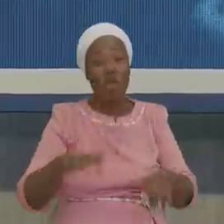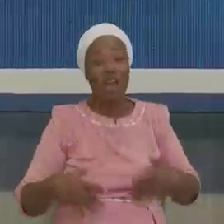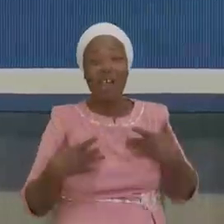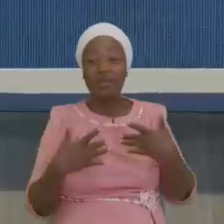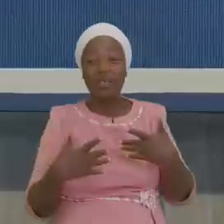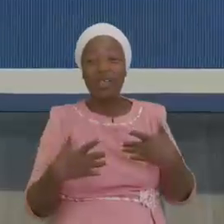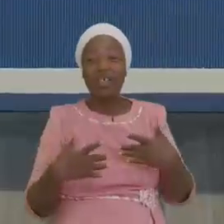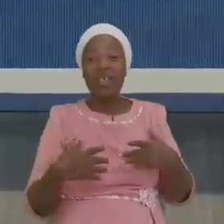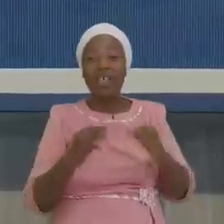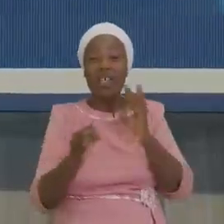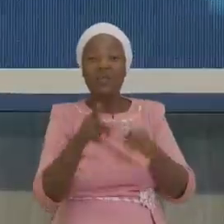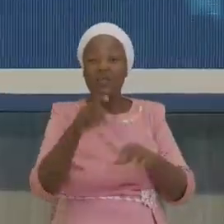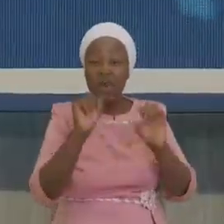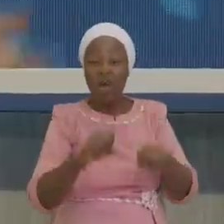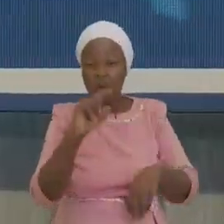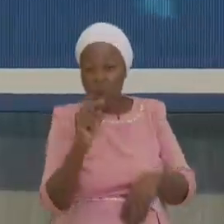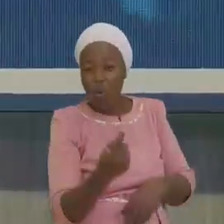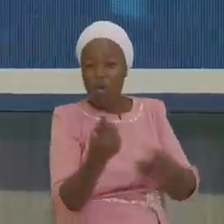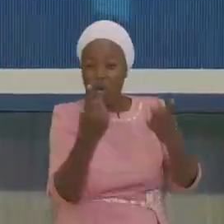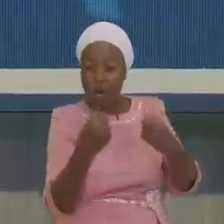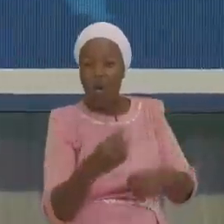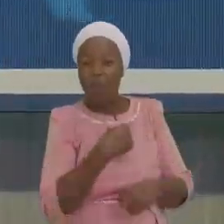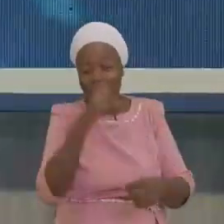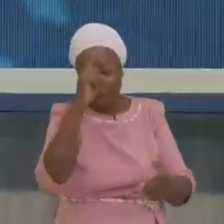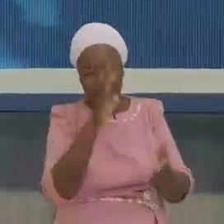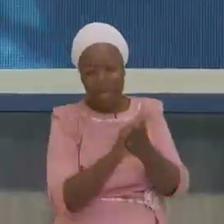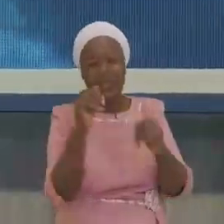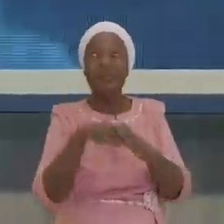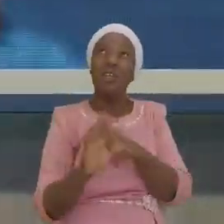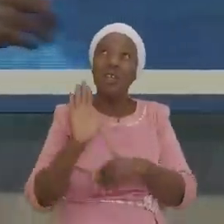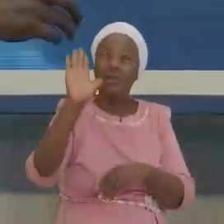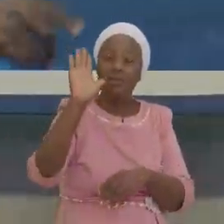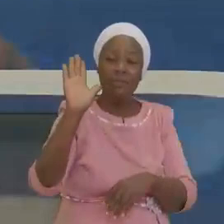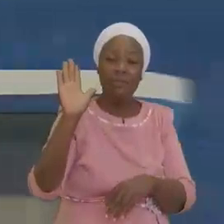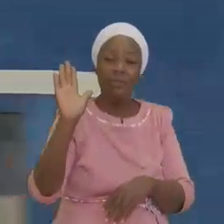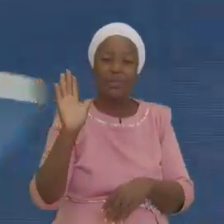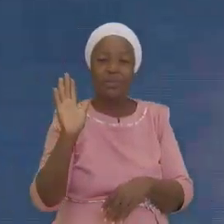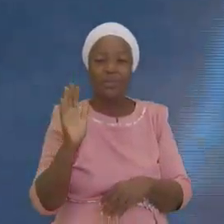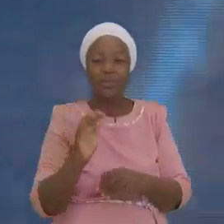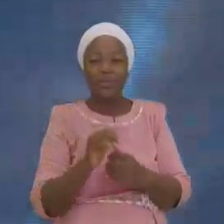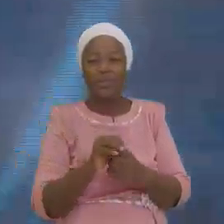if you can only come and believe in him,